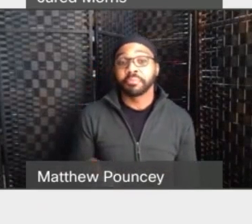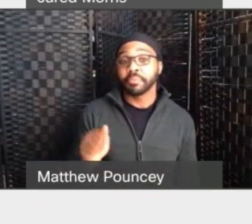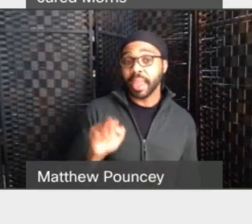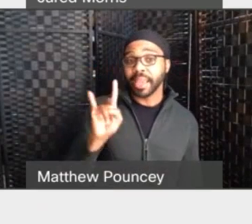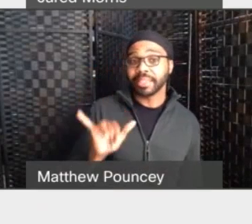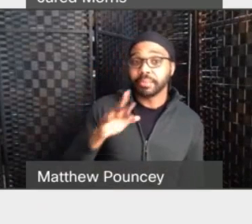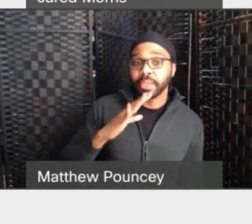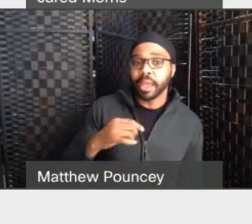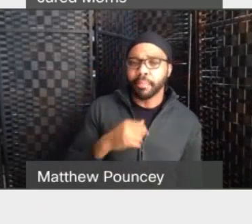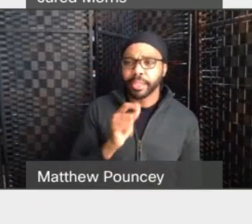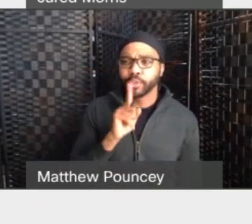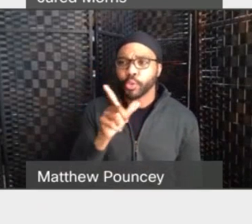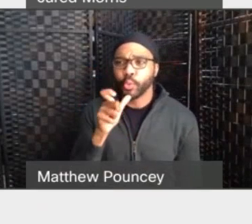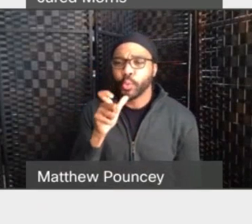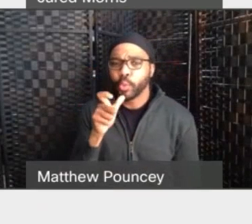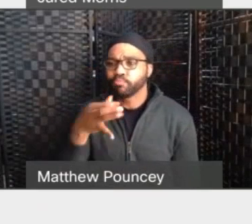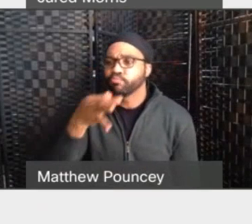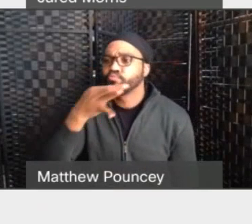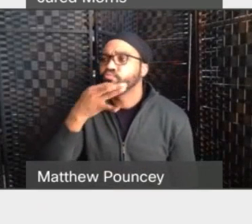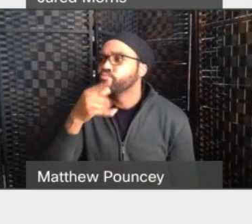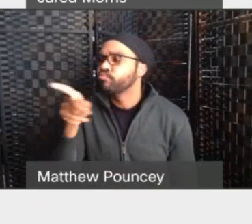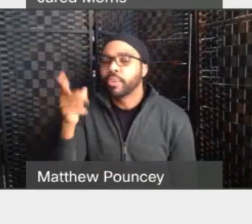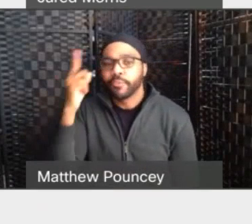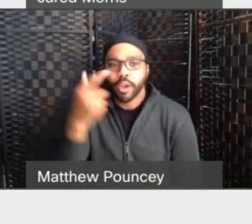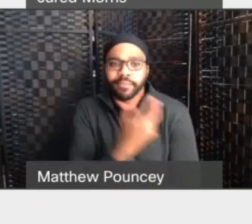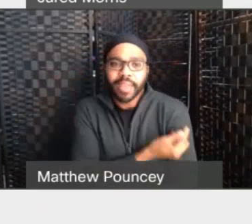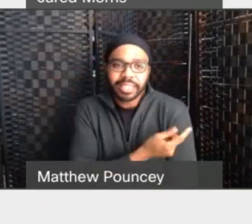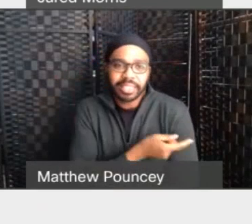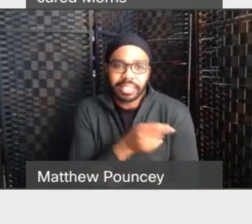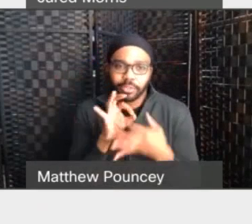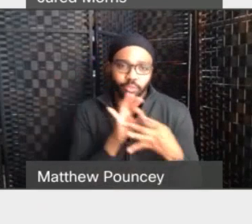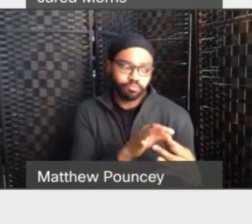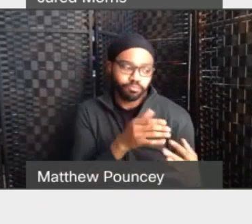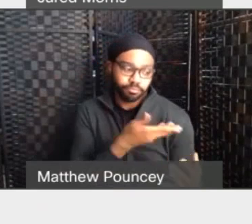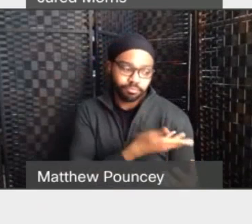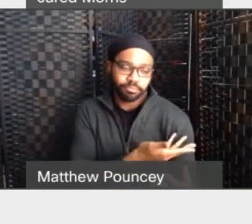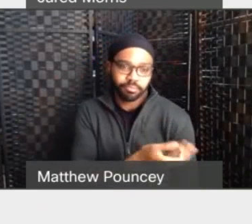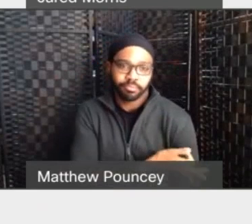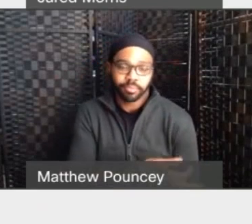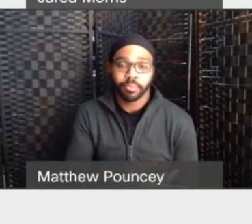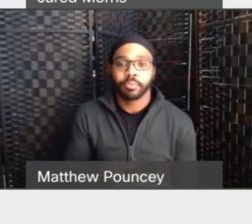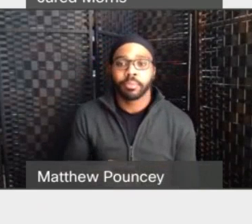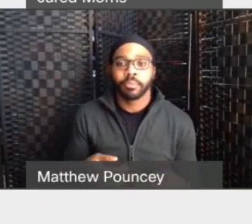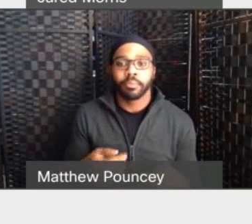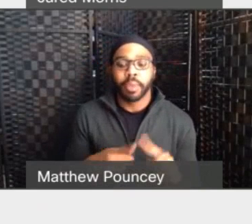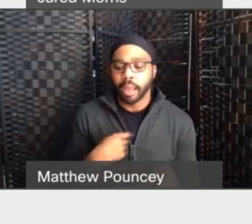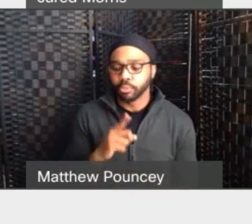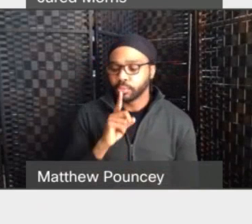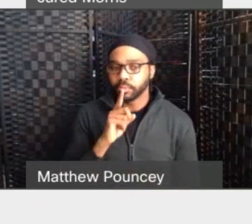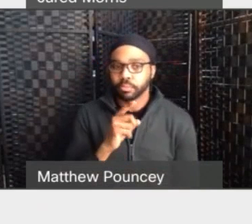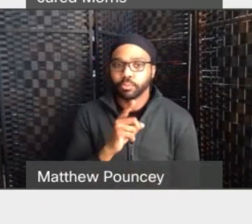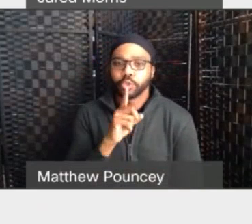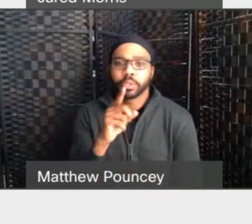our vaccine expert is in terms of the medical issues related to vaccine, but I'm sure there's someone who will jump up